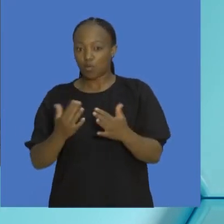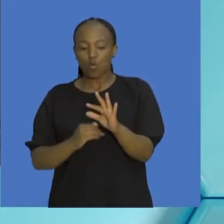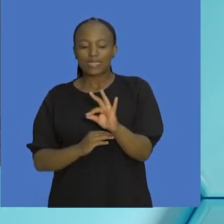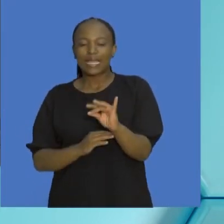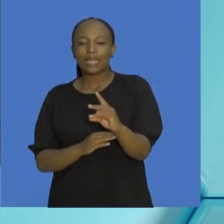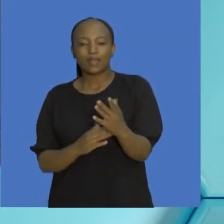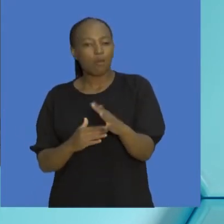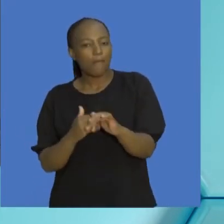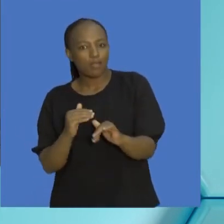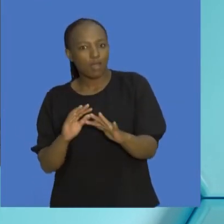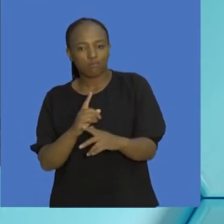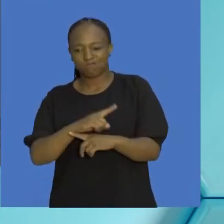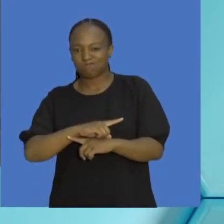Okay?